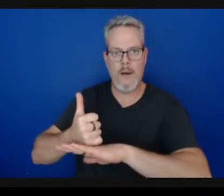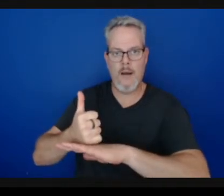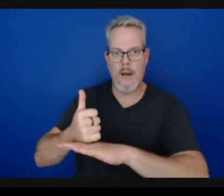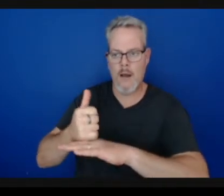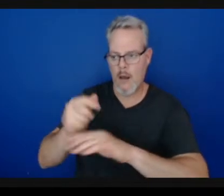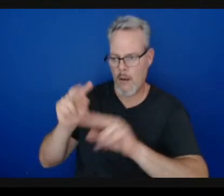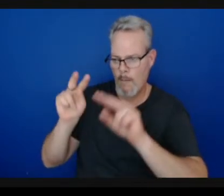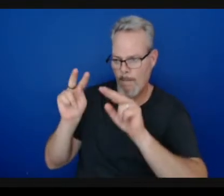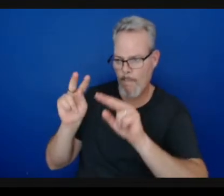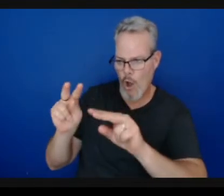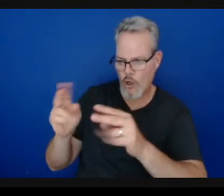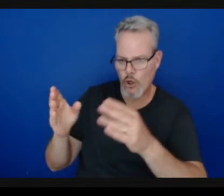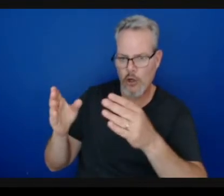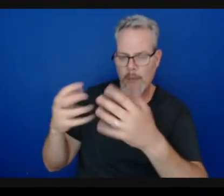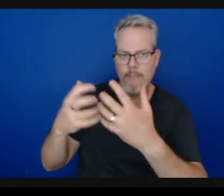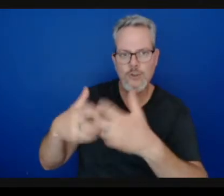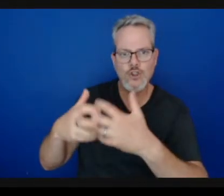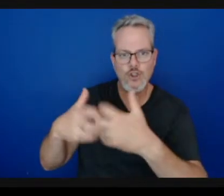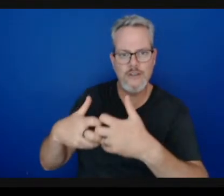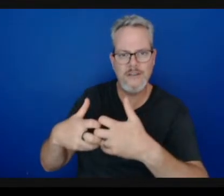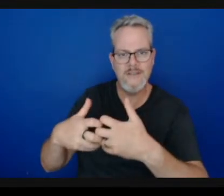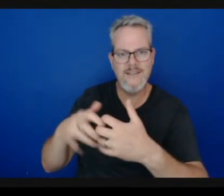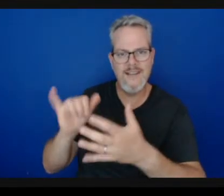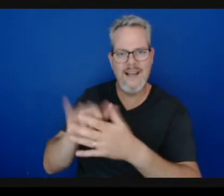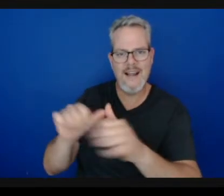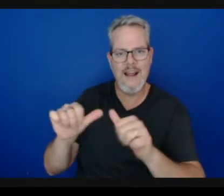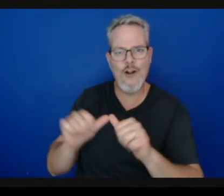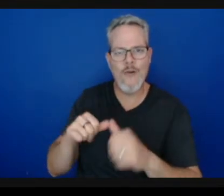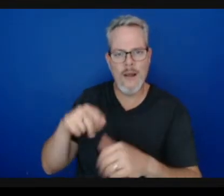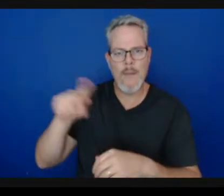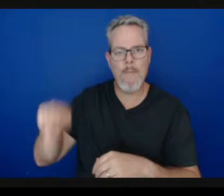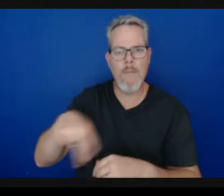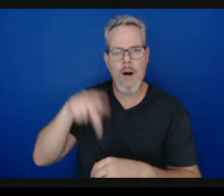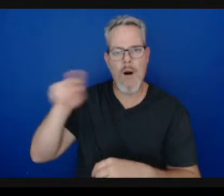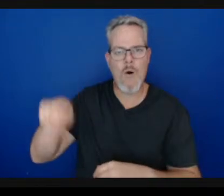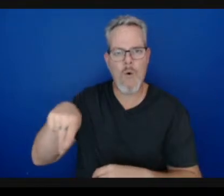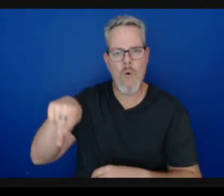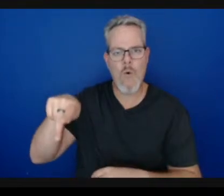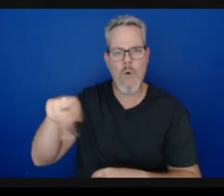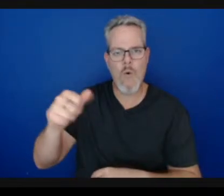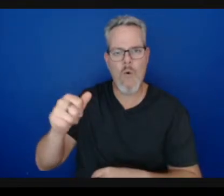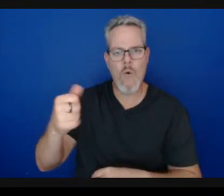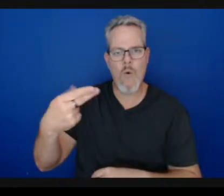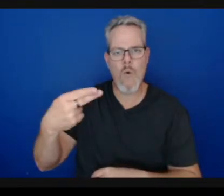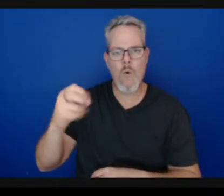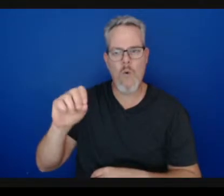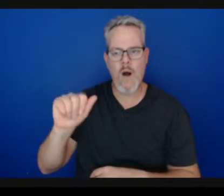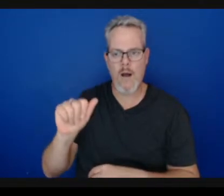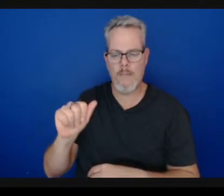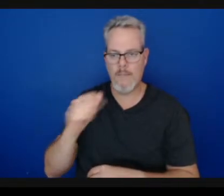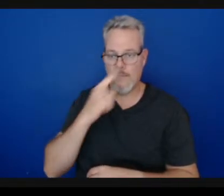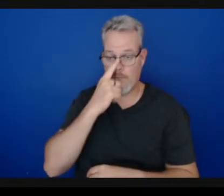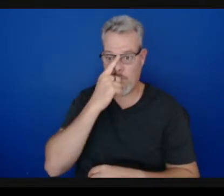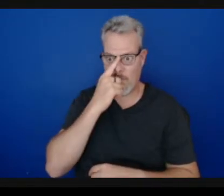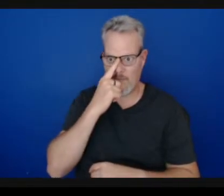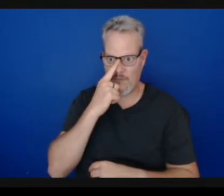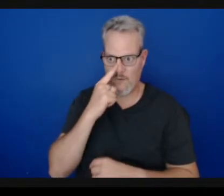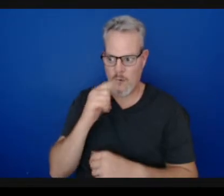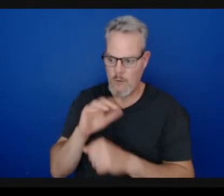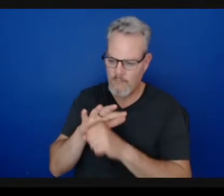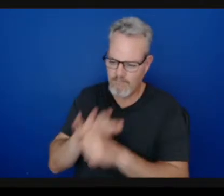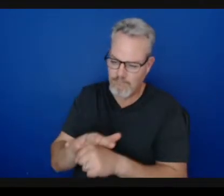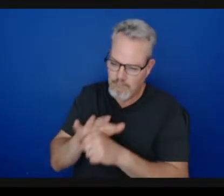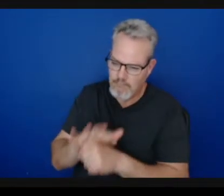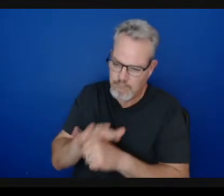next 10 months or so, building up to this event. So the pressure builds. It begins